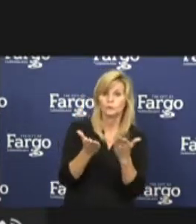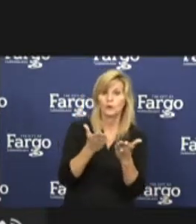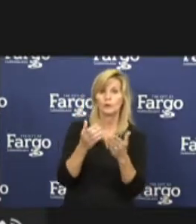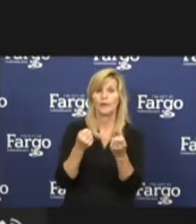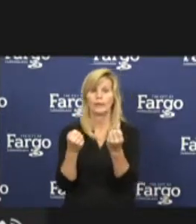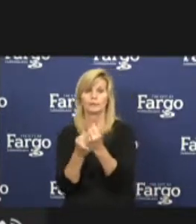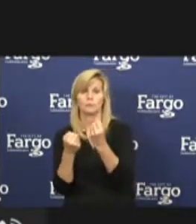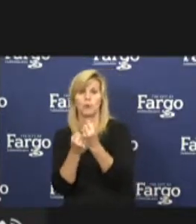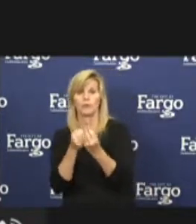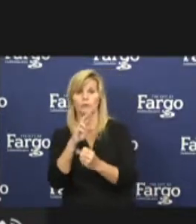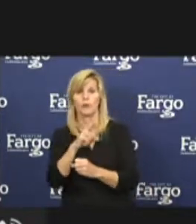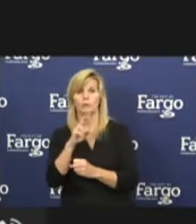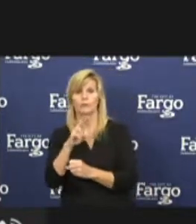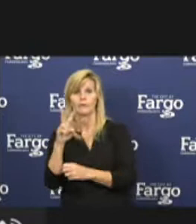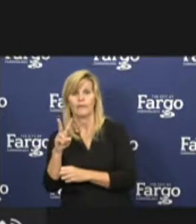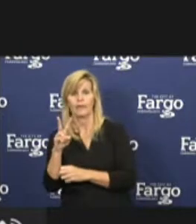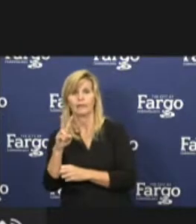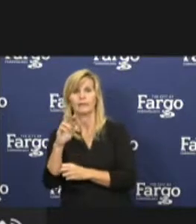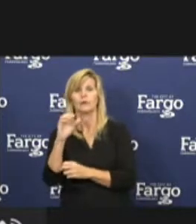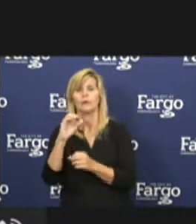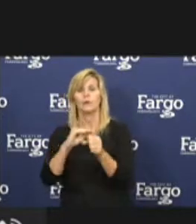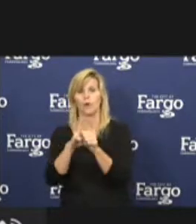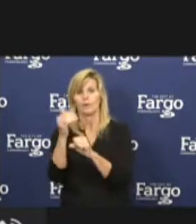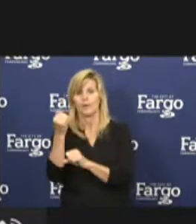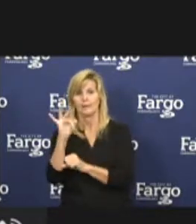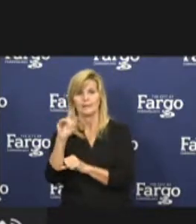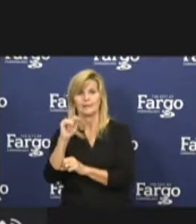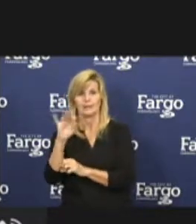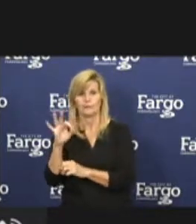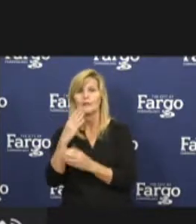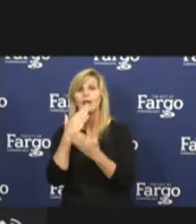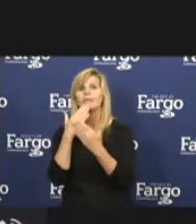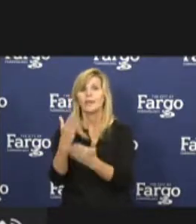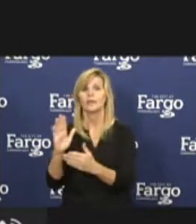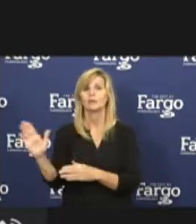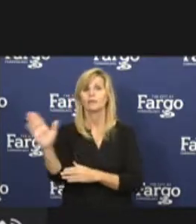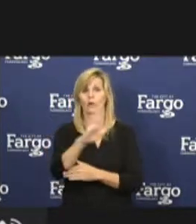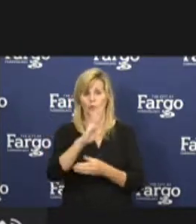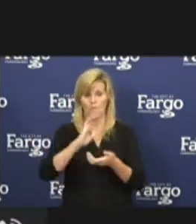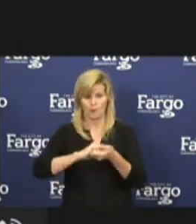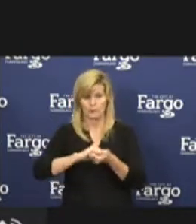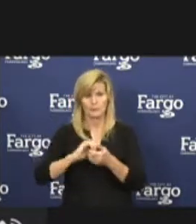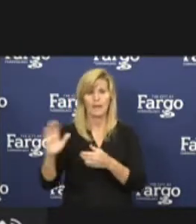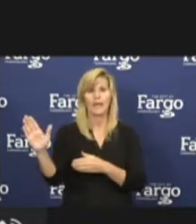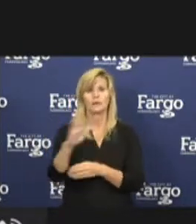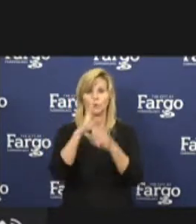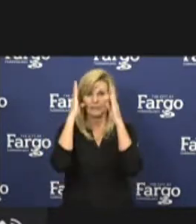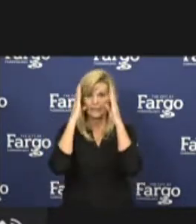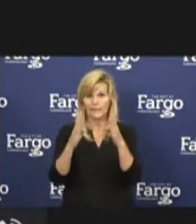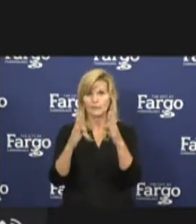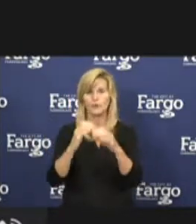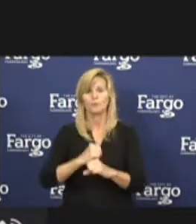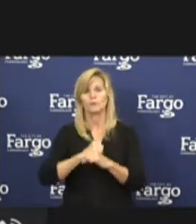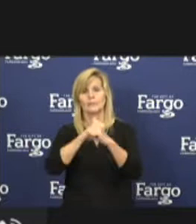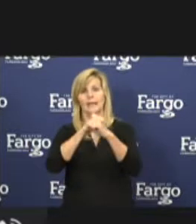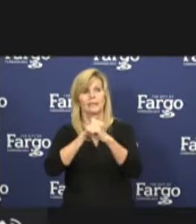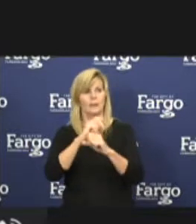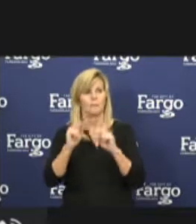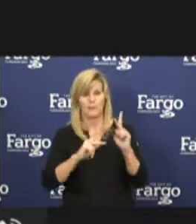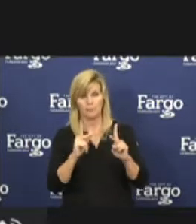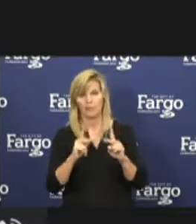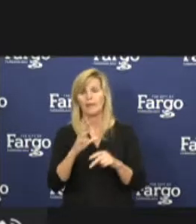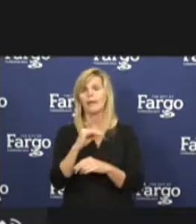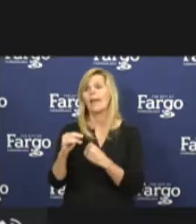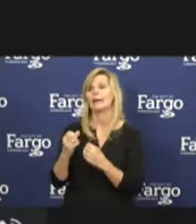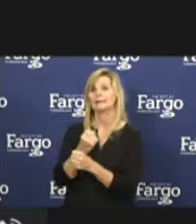Red River Valley COVID-19 Task Force. Thank you for your partnership and dedication to protecting public health and